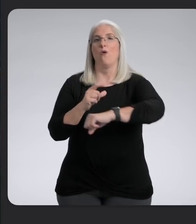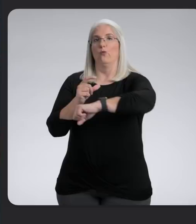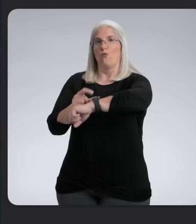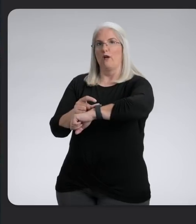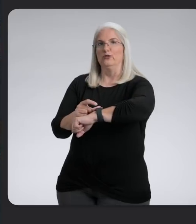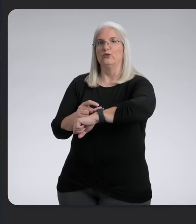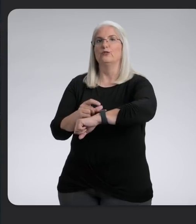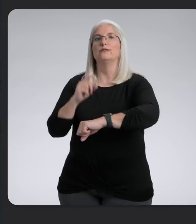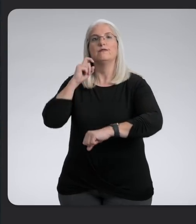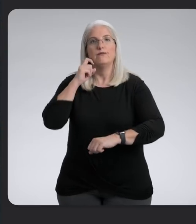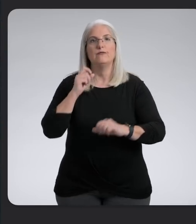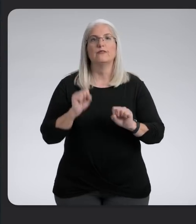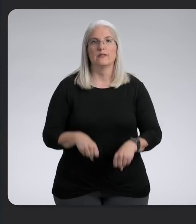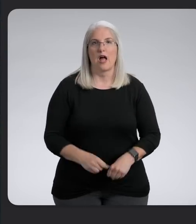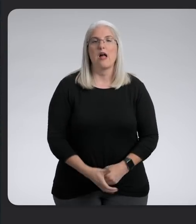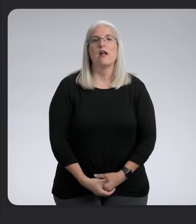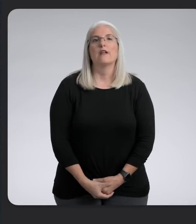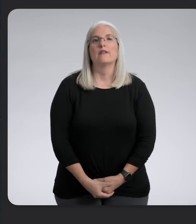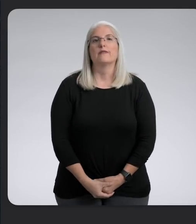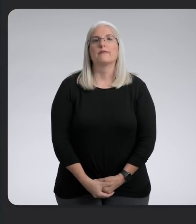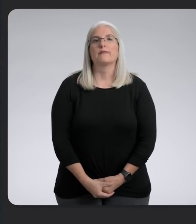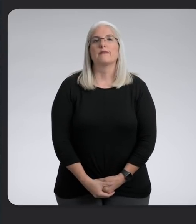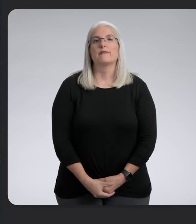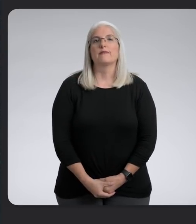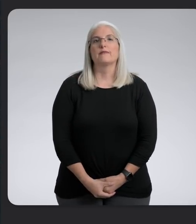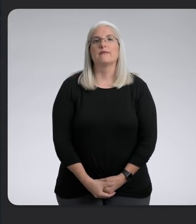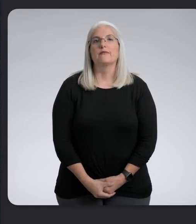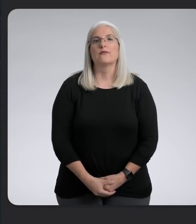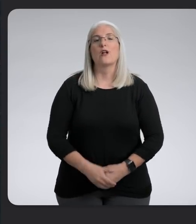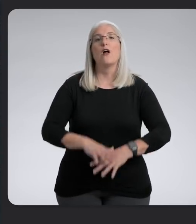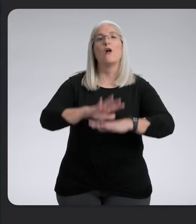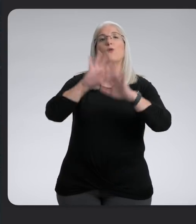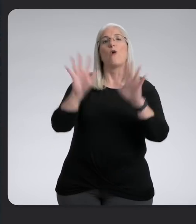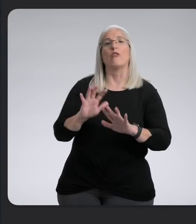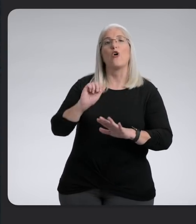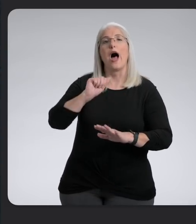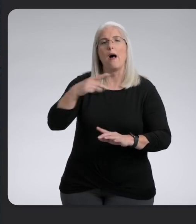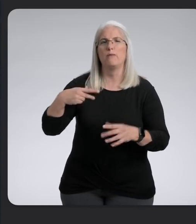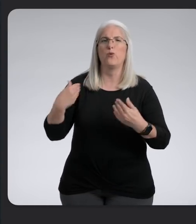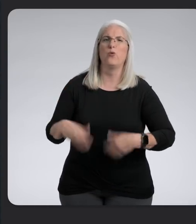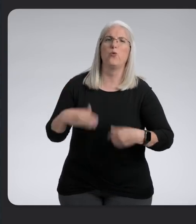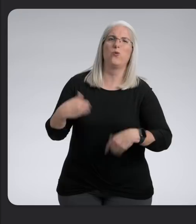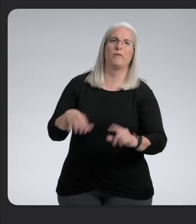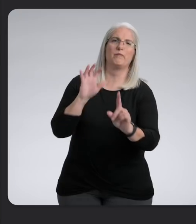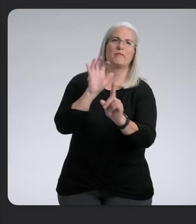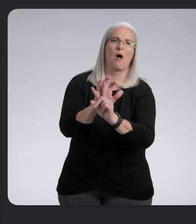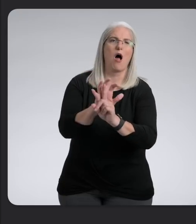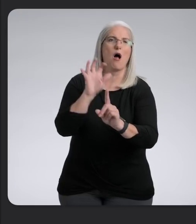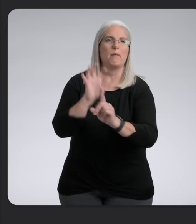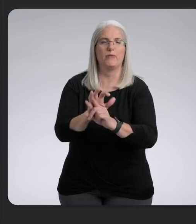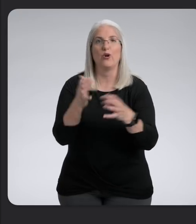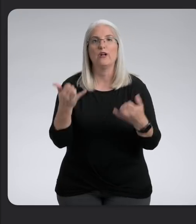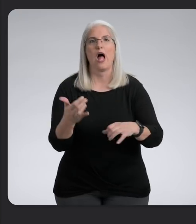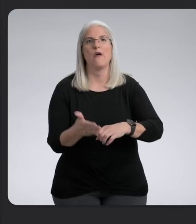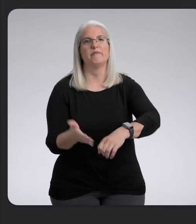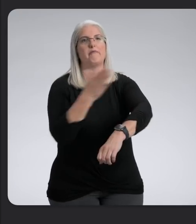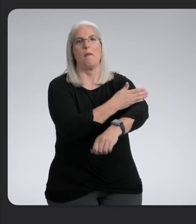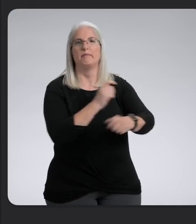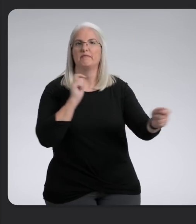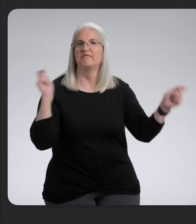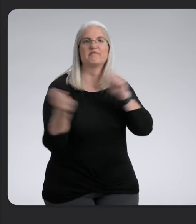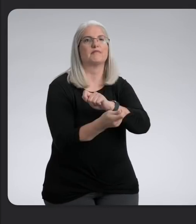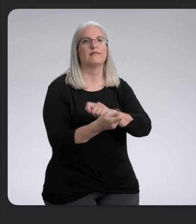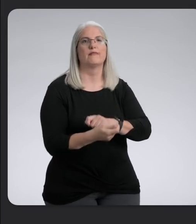up, Weather. The Weather app is incredibly popular, and it's getting a huge update. First, we're introducing